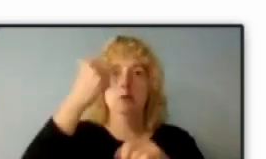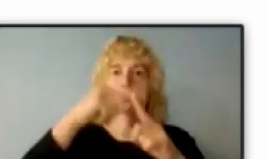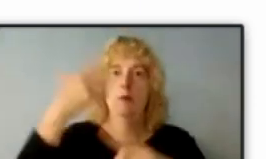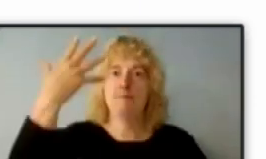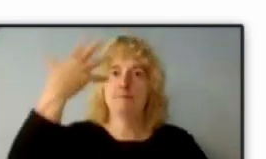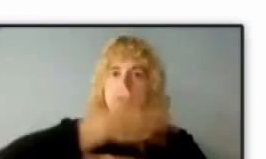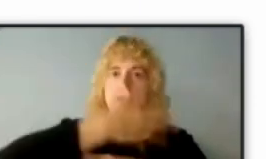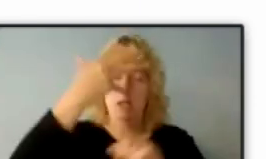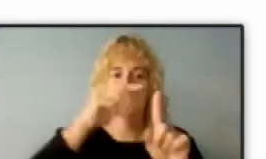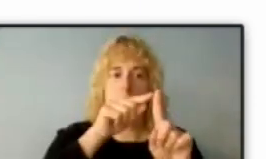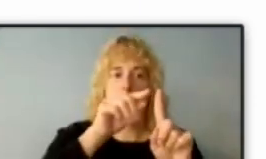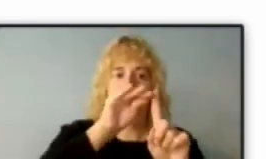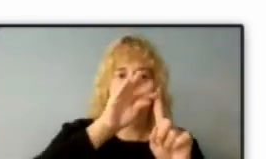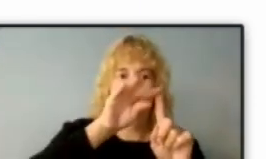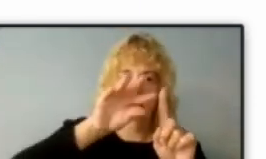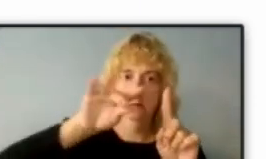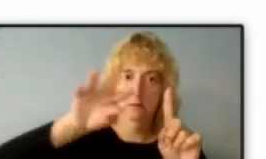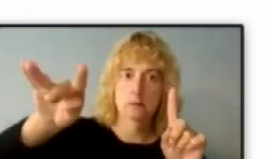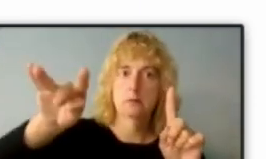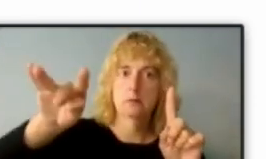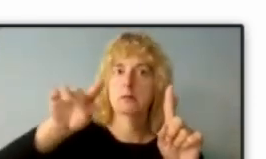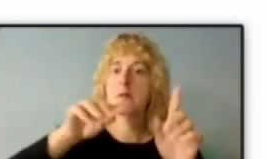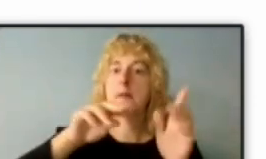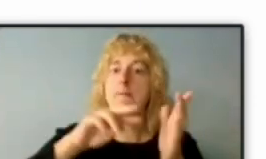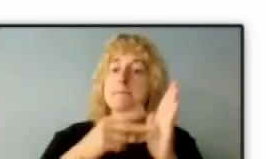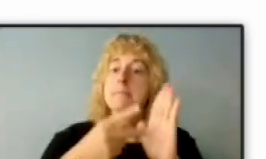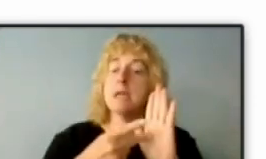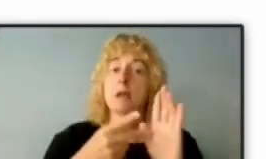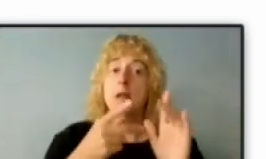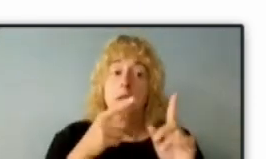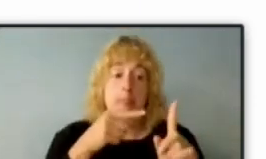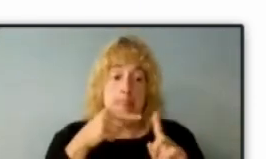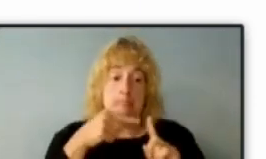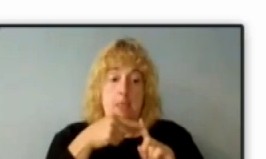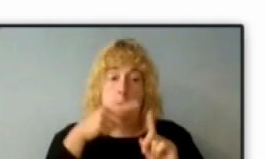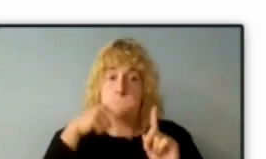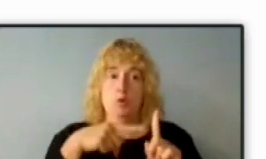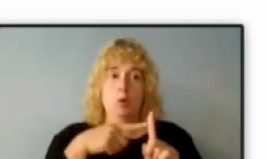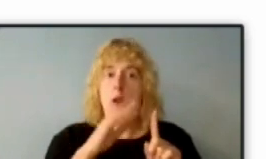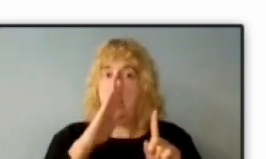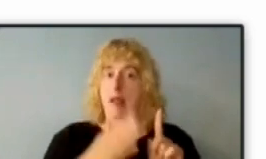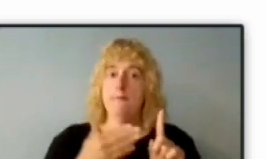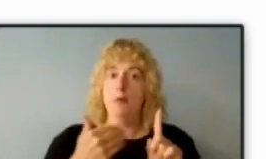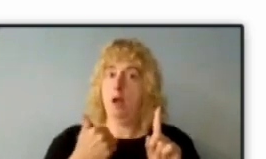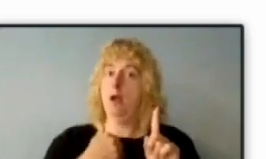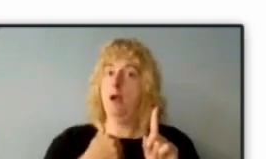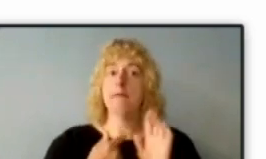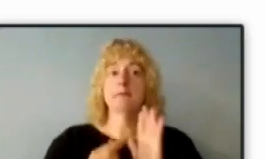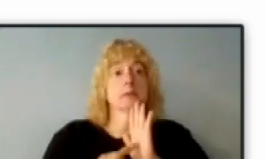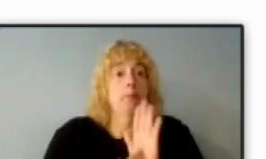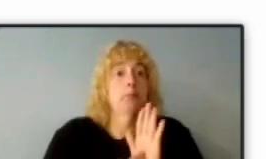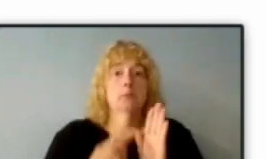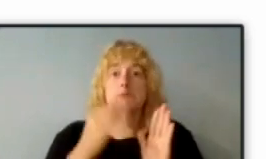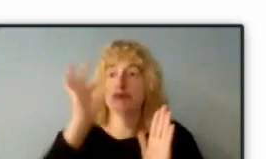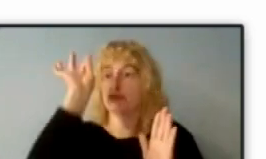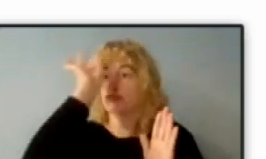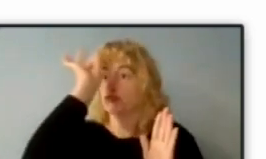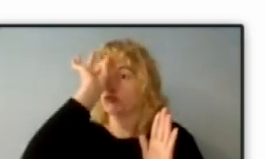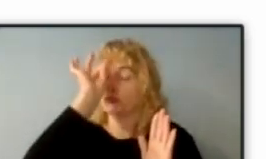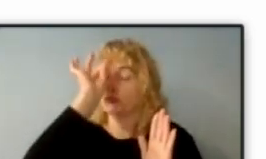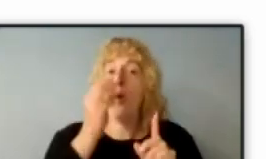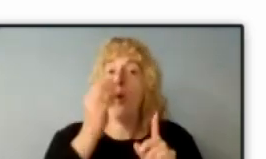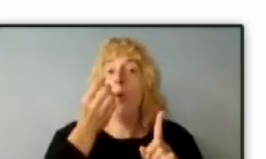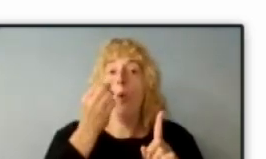can transmit to someone else. That person may be asymptomatic and never show symptoms, or that person may